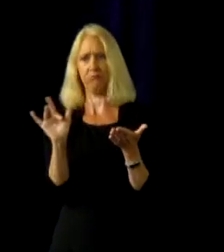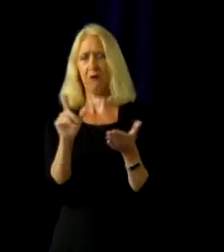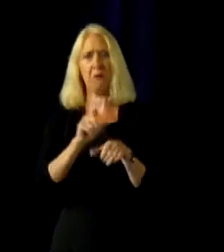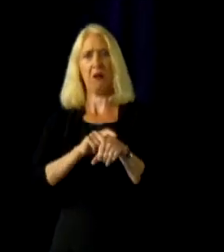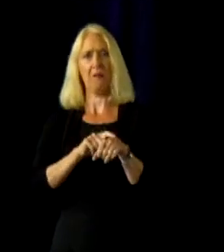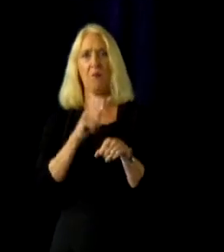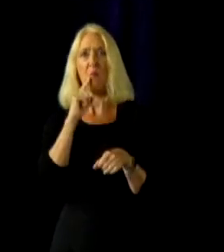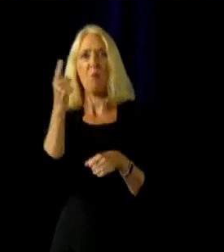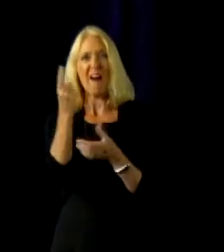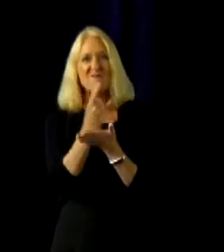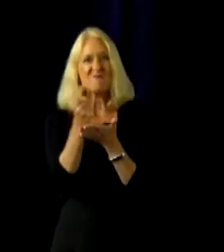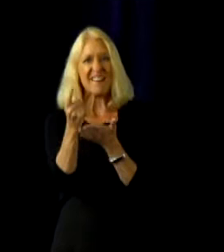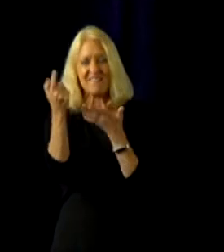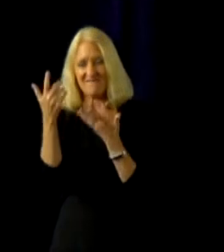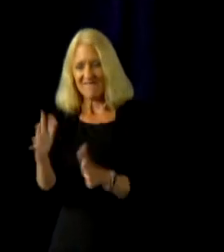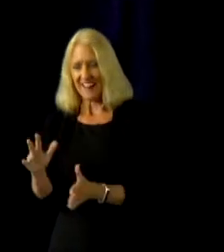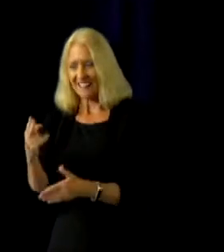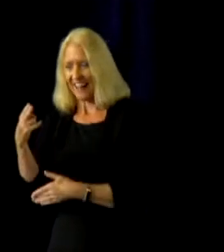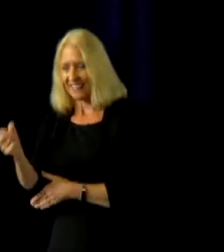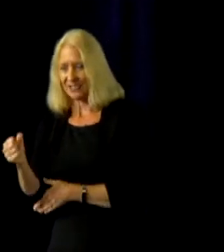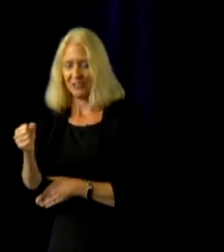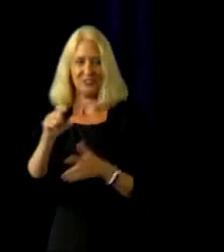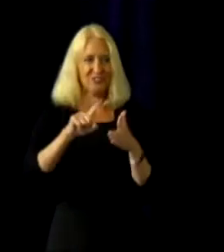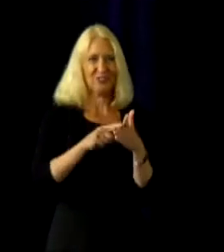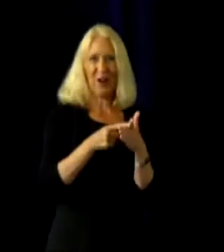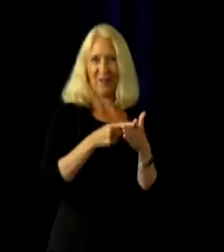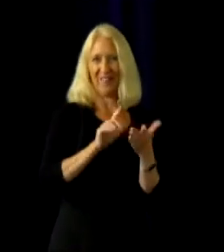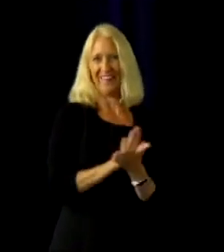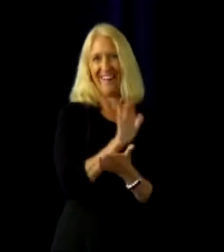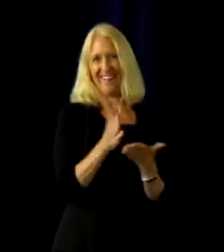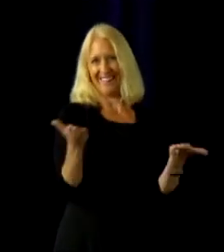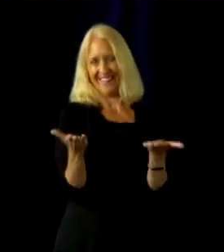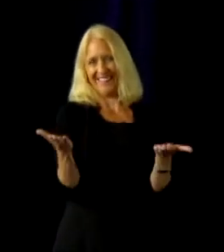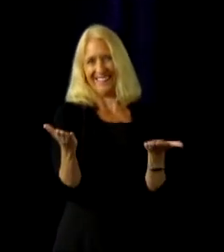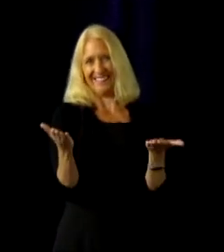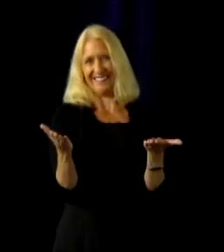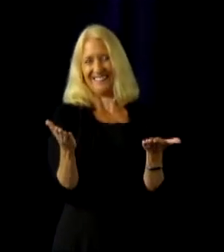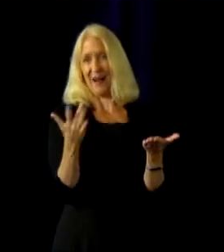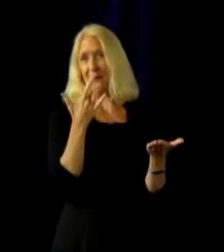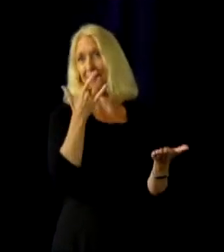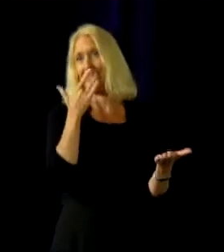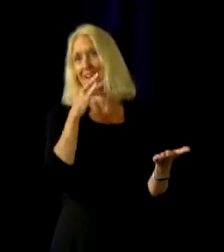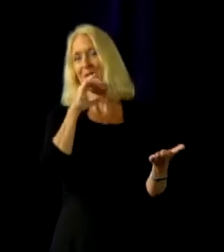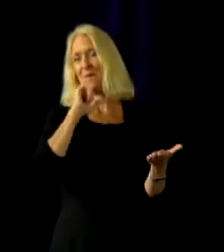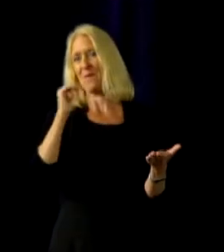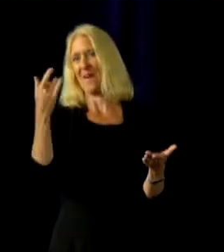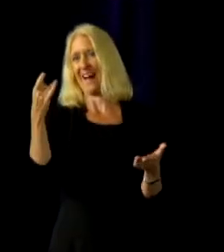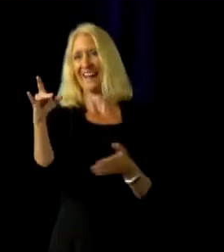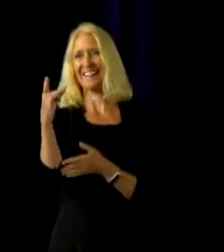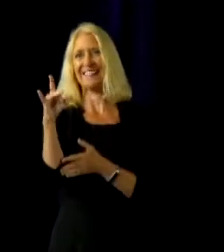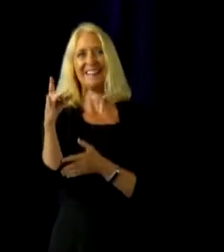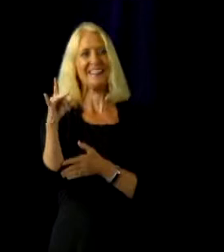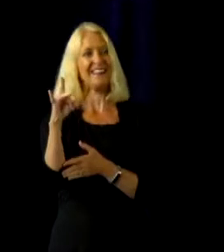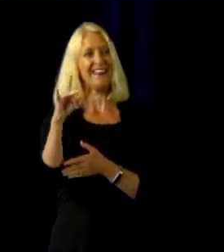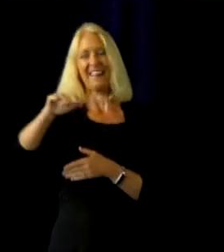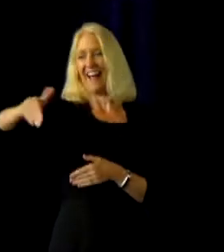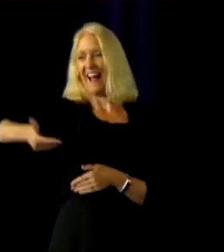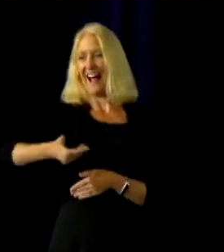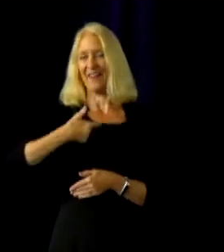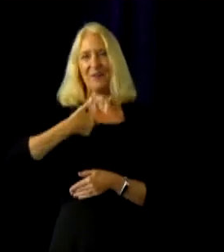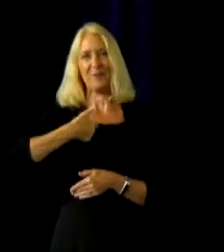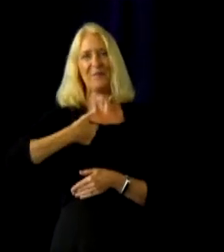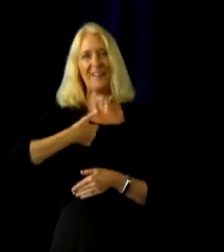it. I was right in there, and fortunate enough, when I turned 18, I was hired by the